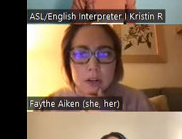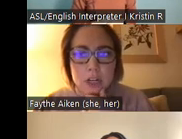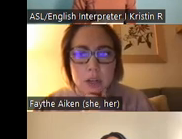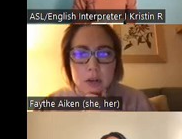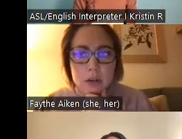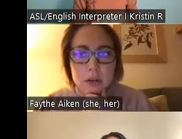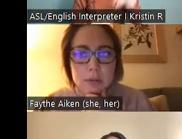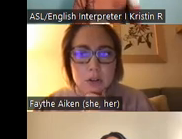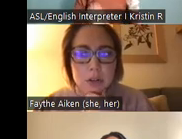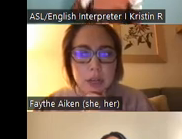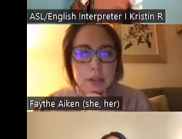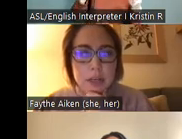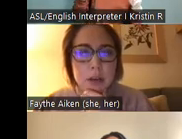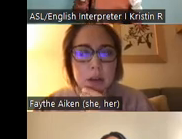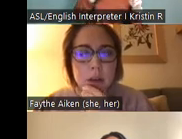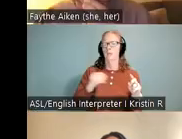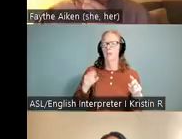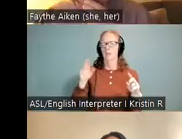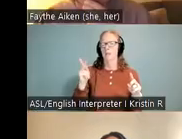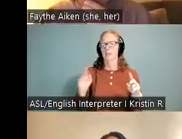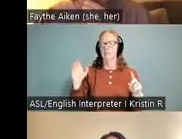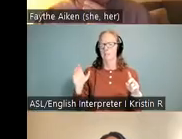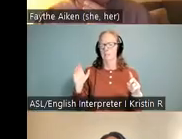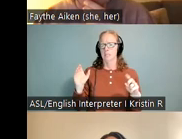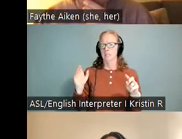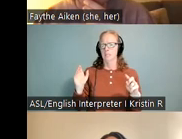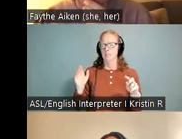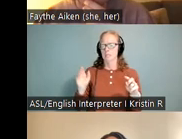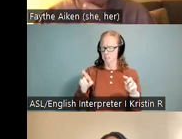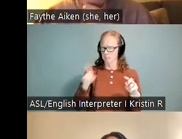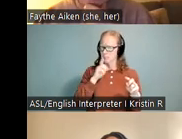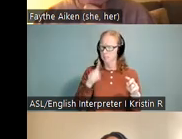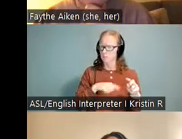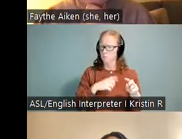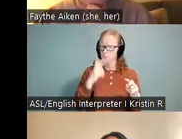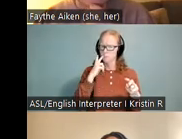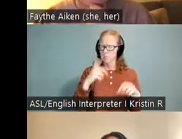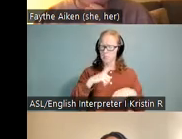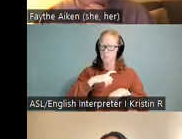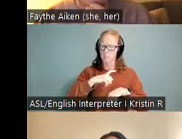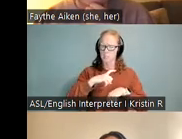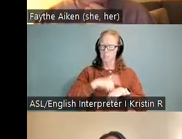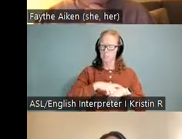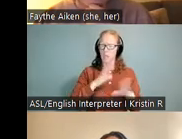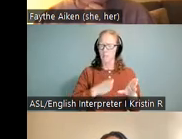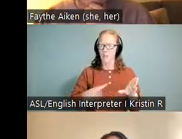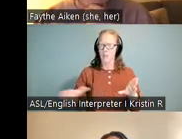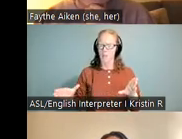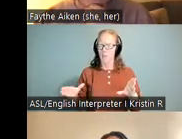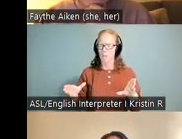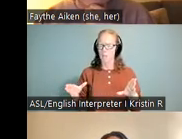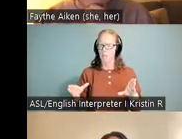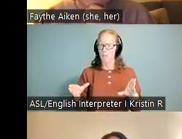Commissioner Angie and Commissioner Casey, is there a timeline as